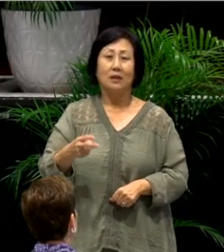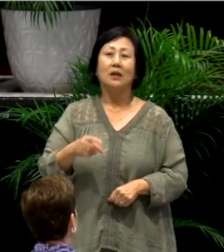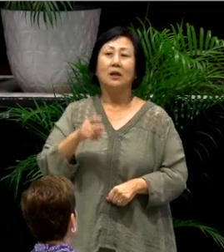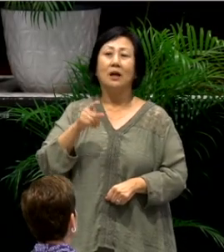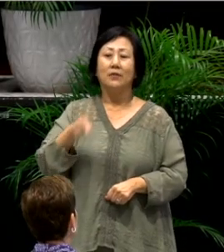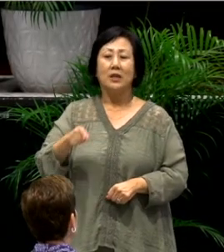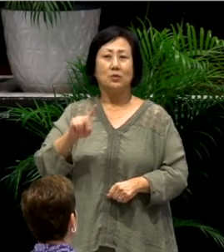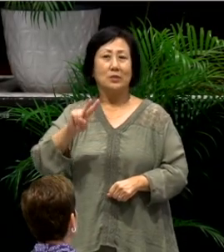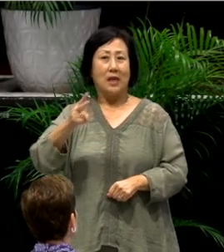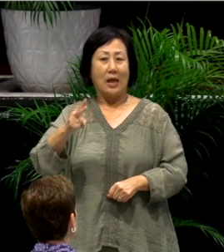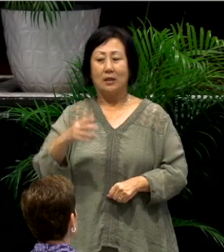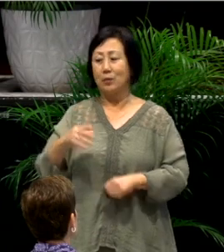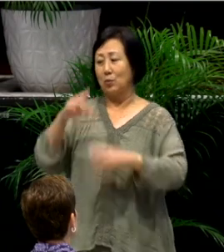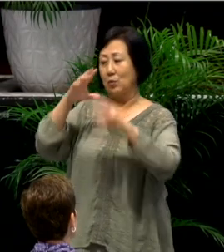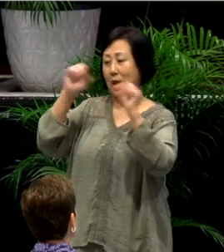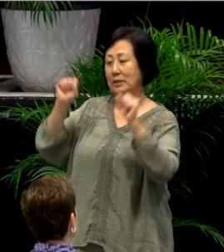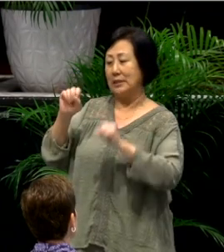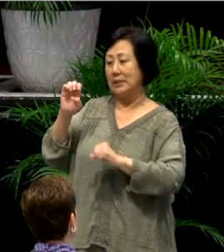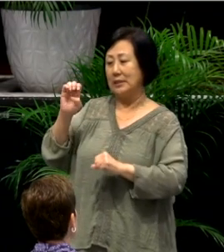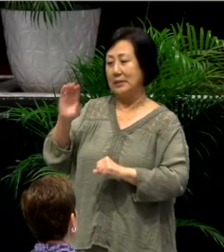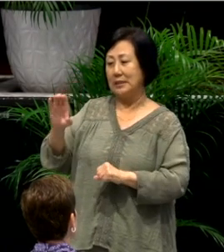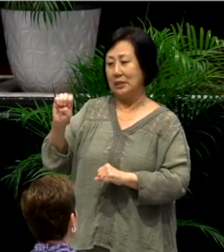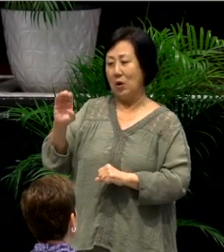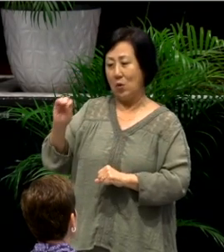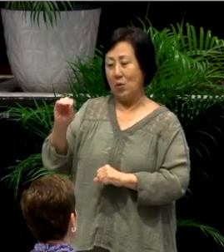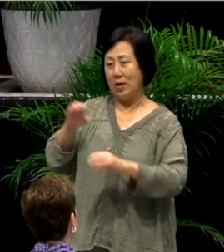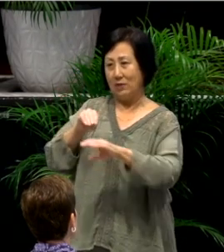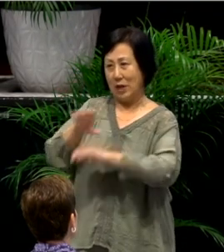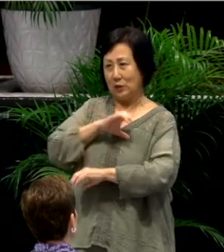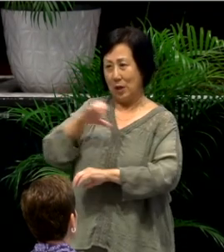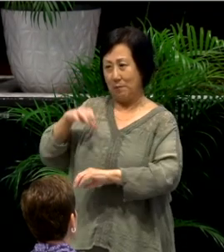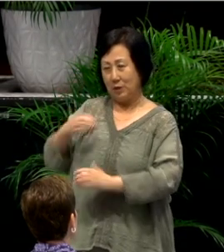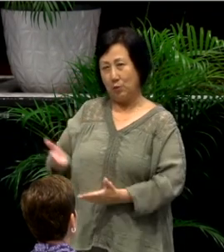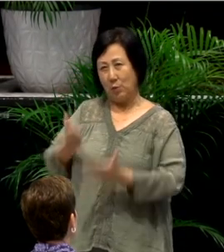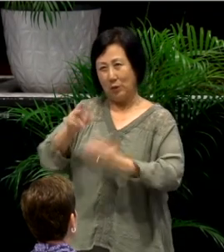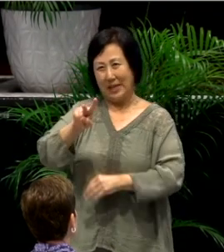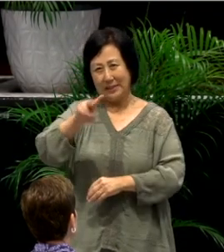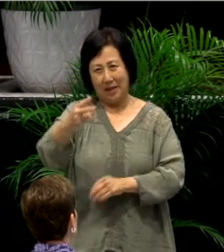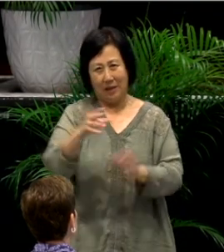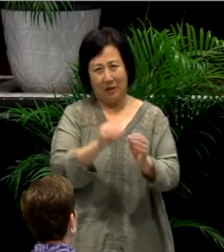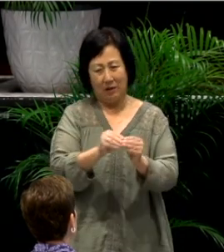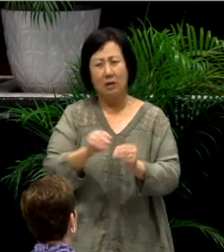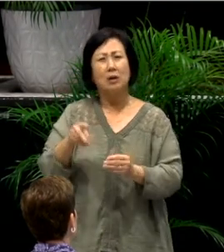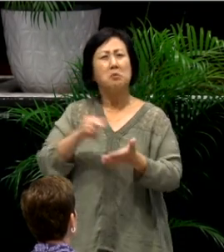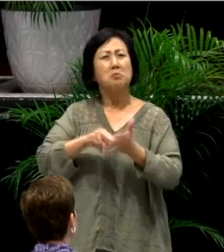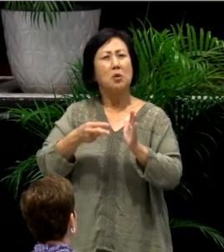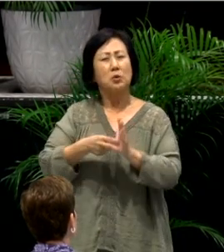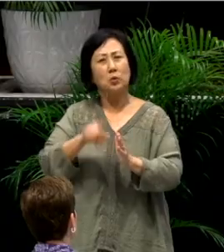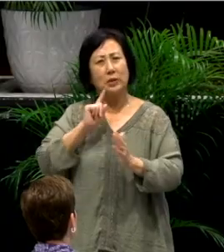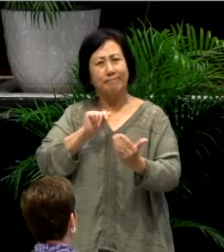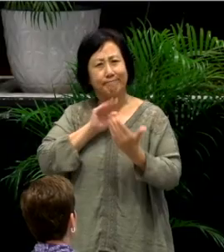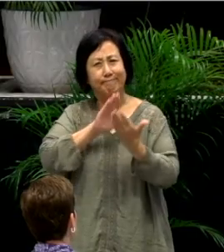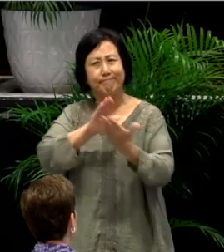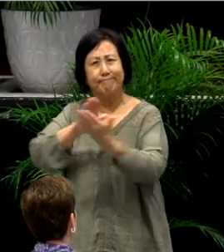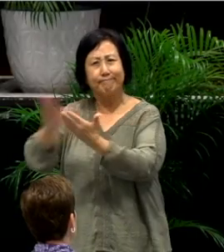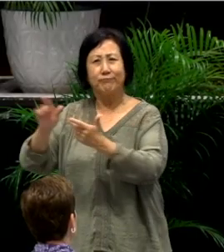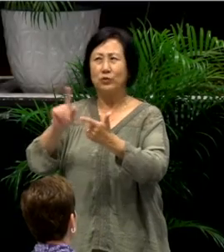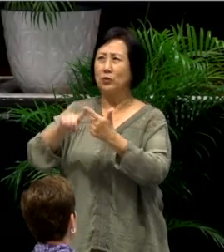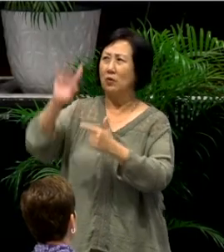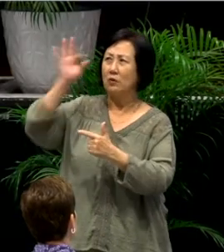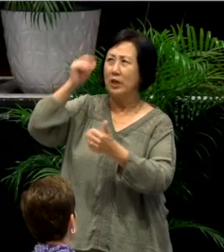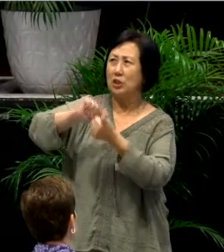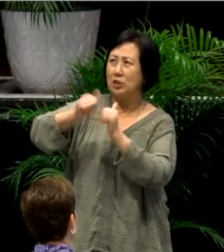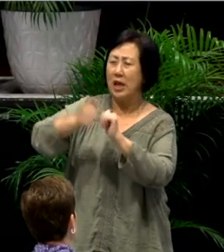actually proposed by the President's EO Advisory Committee, really in an effort to be responsive